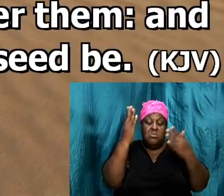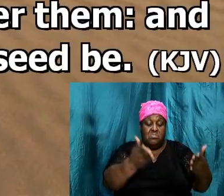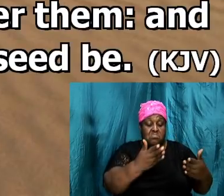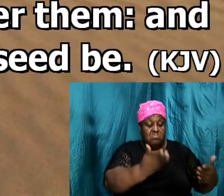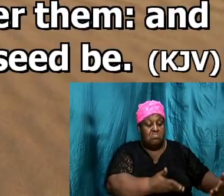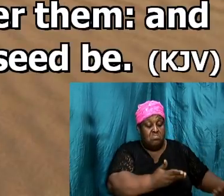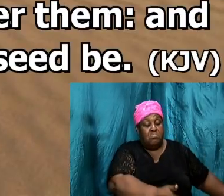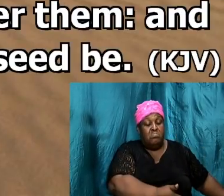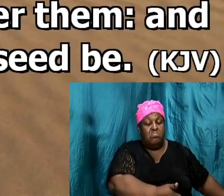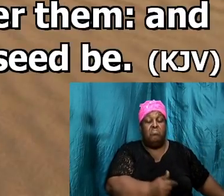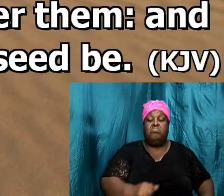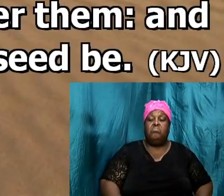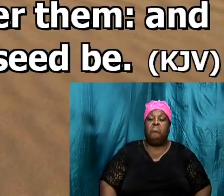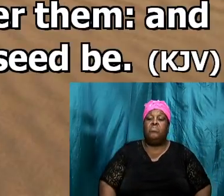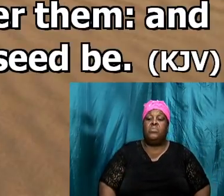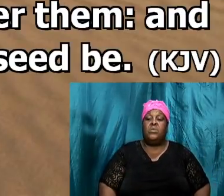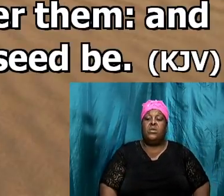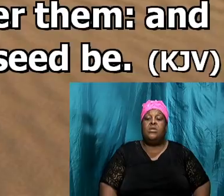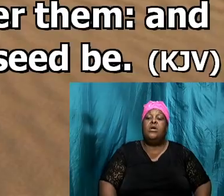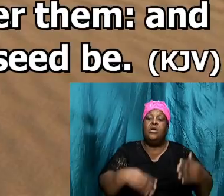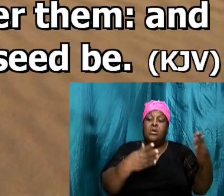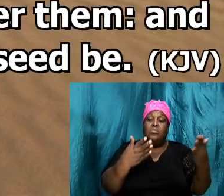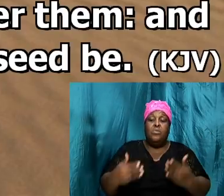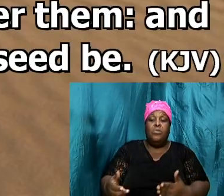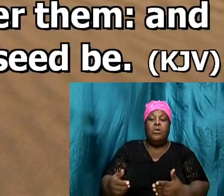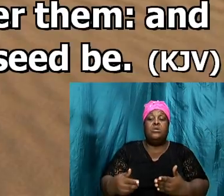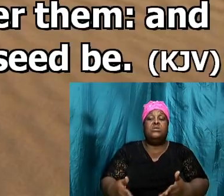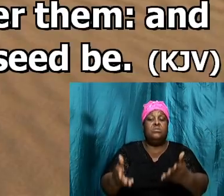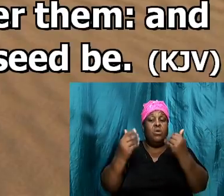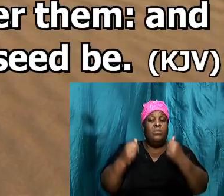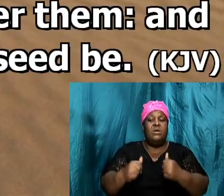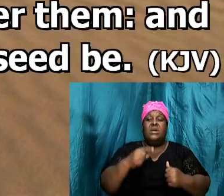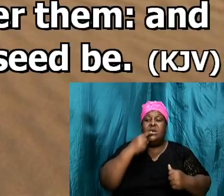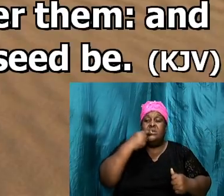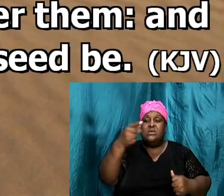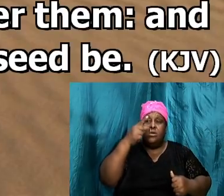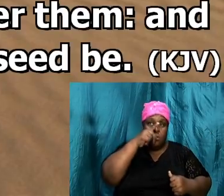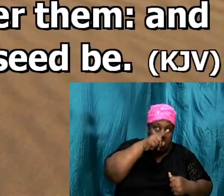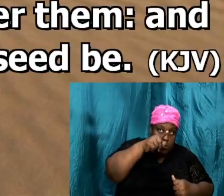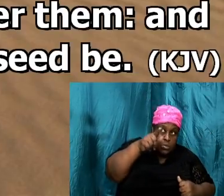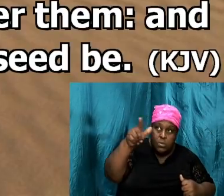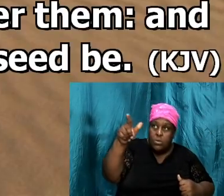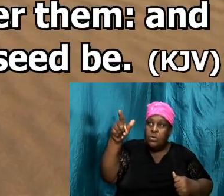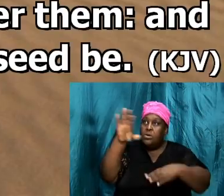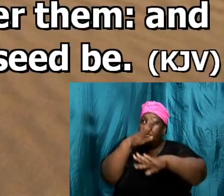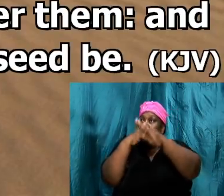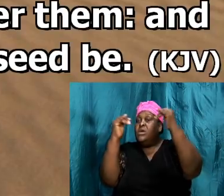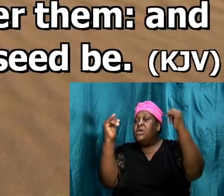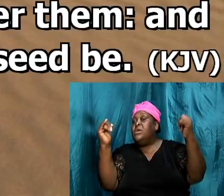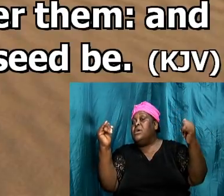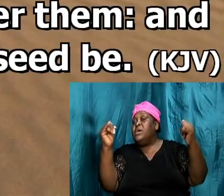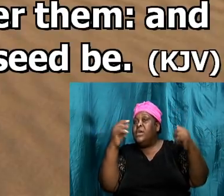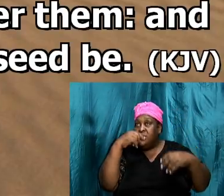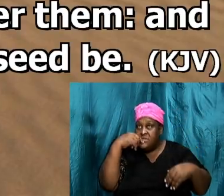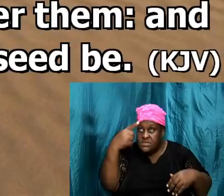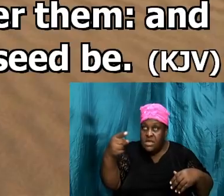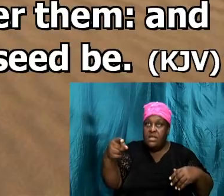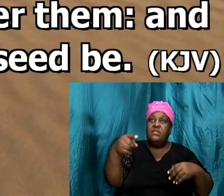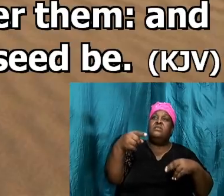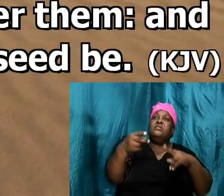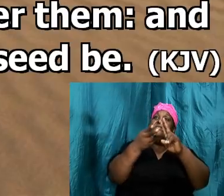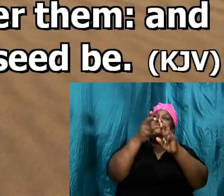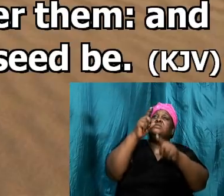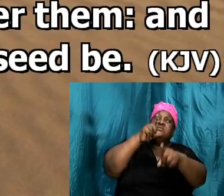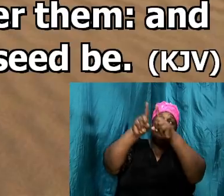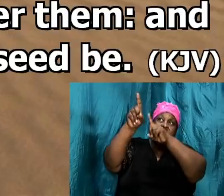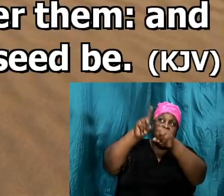And he brought him forth abroad, and said, Look now towards heaven, and tell the stars, if